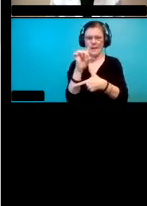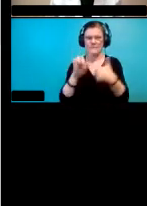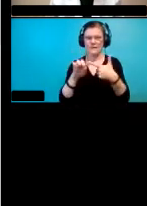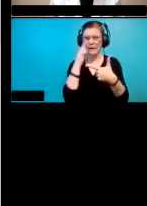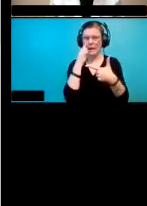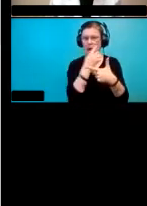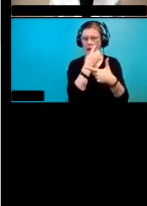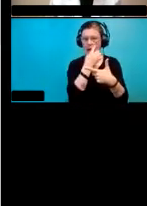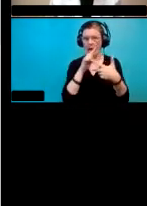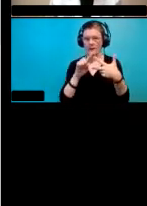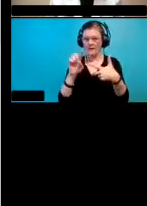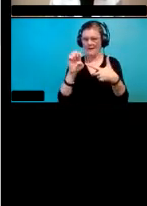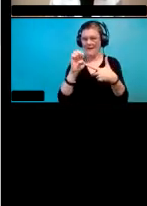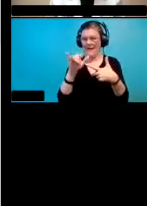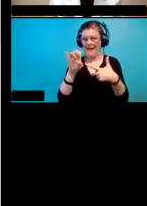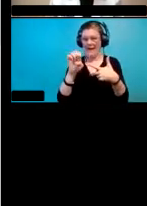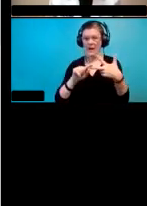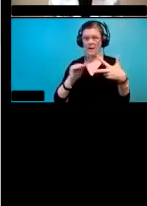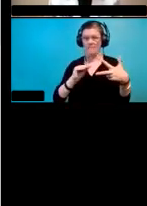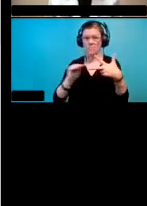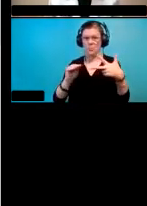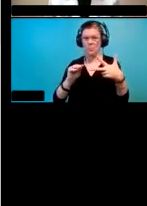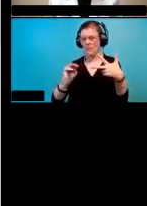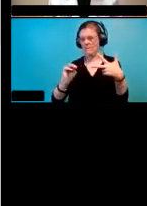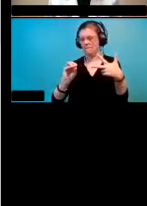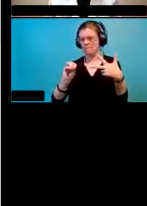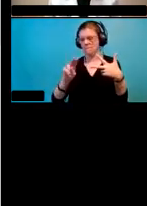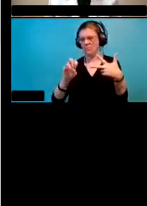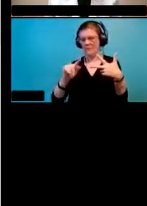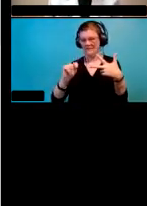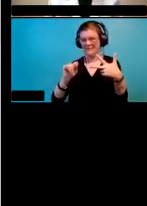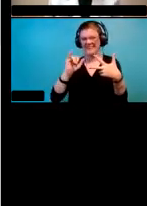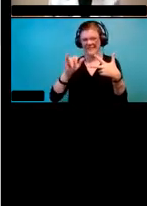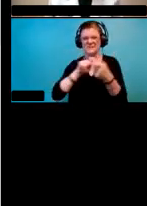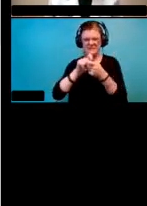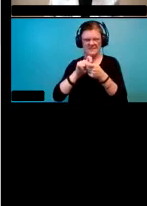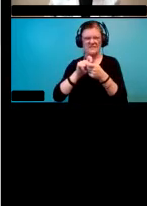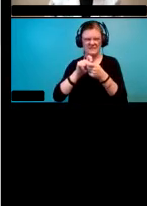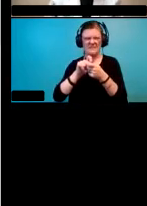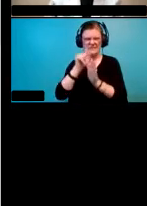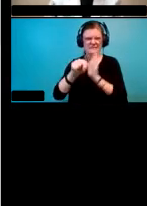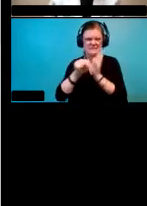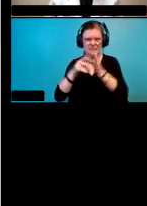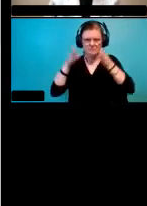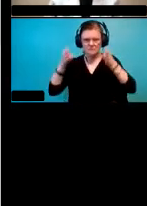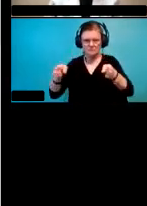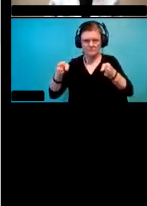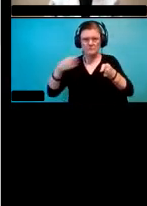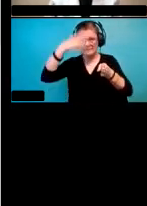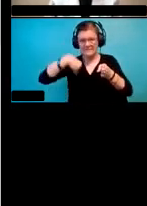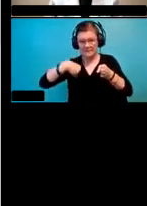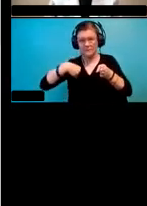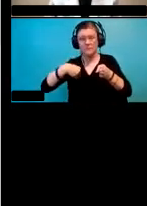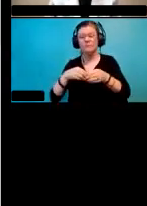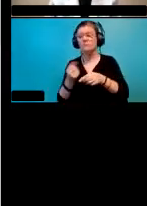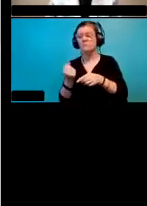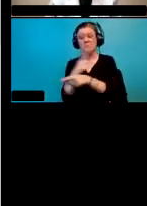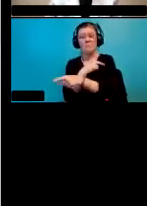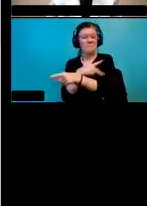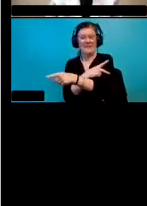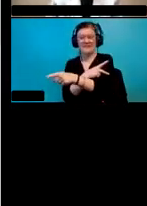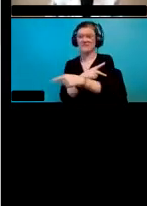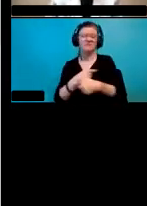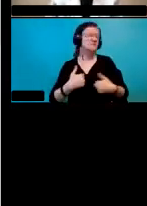what the REM stands for, rapid eye movement sleep. And, you know, most of my patients, if they're